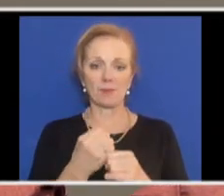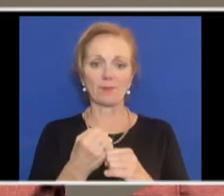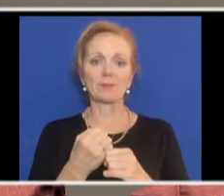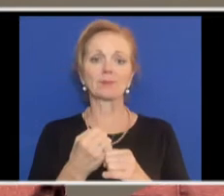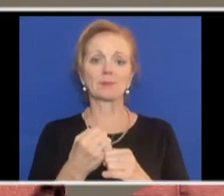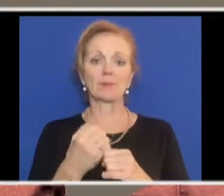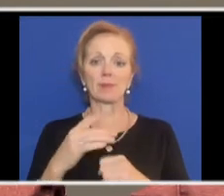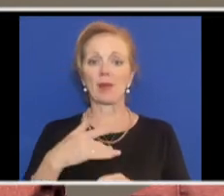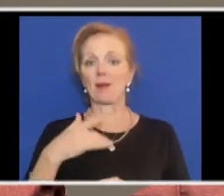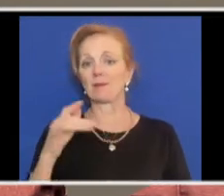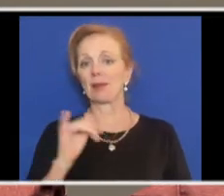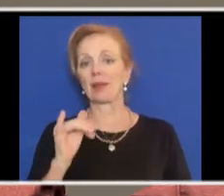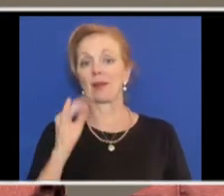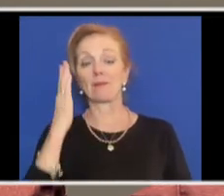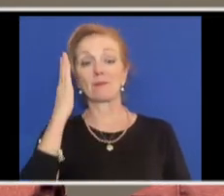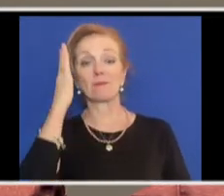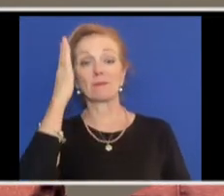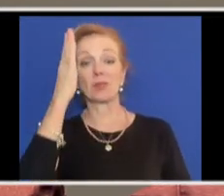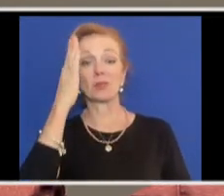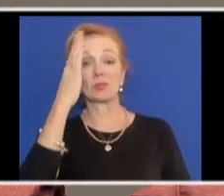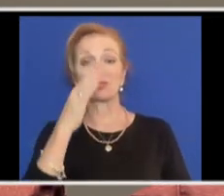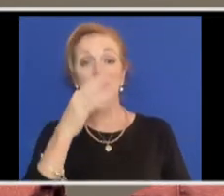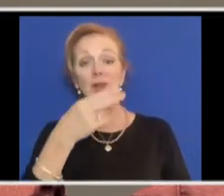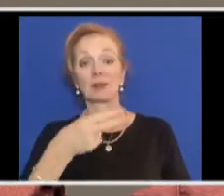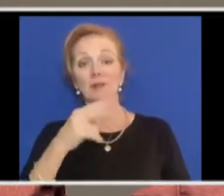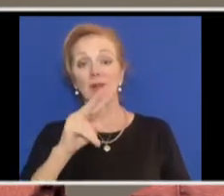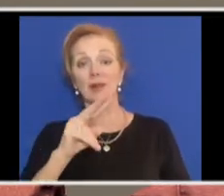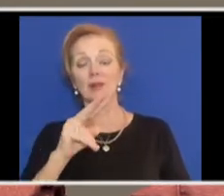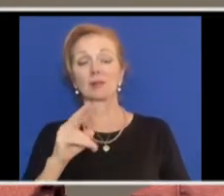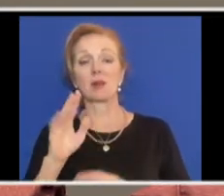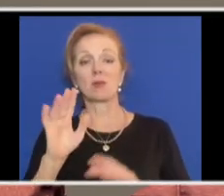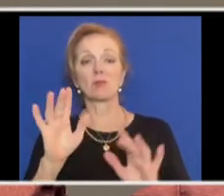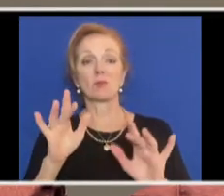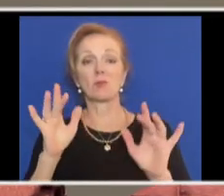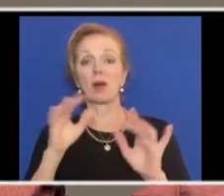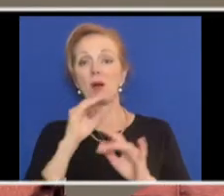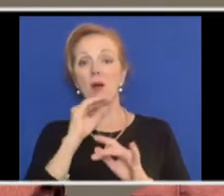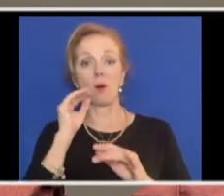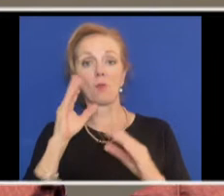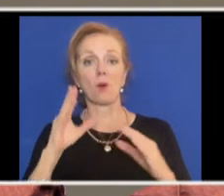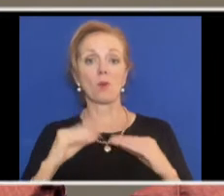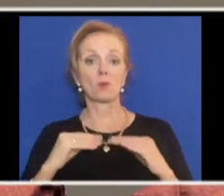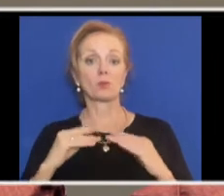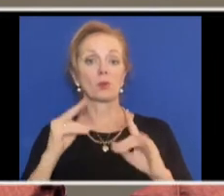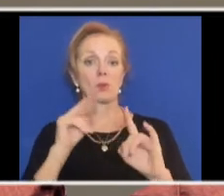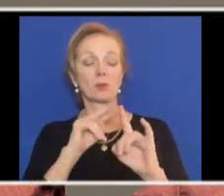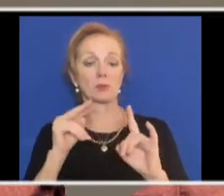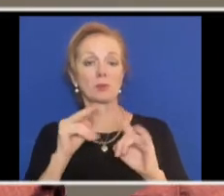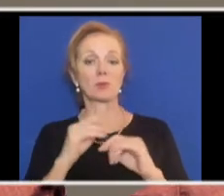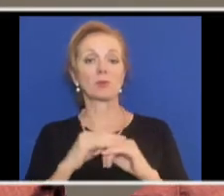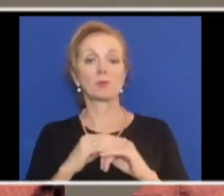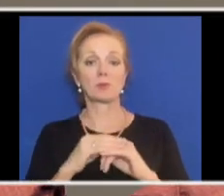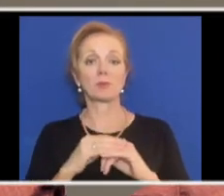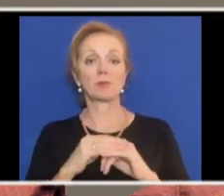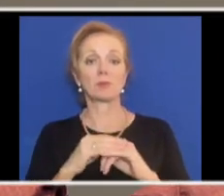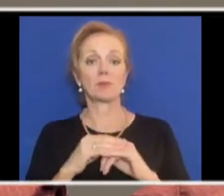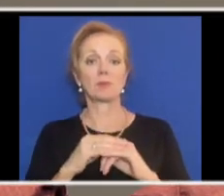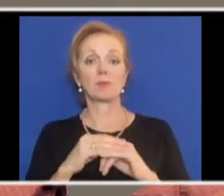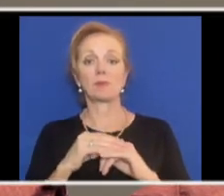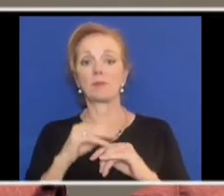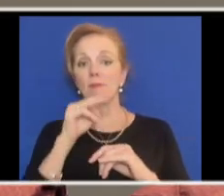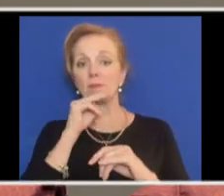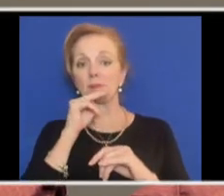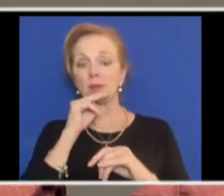like the future of Hidden Valley is very bright from our home ownership perspective so I did Miss Parker